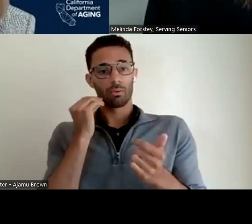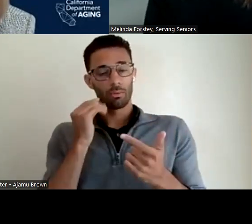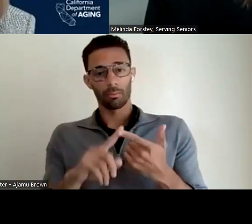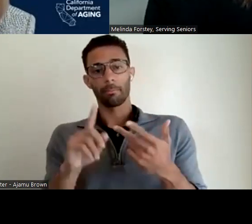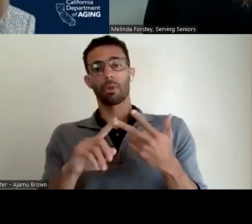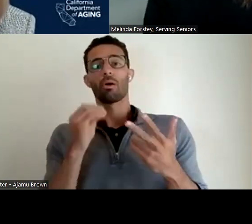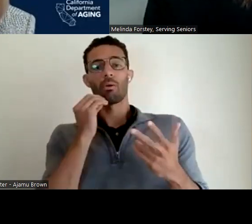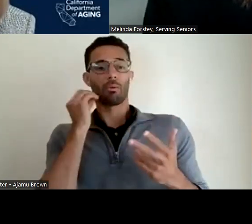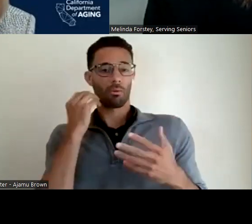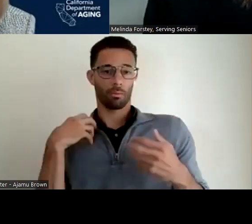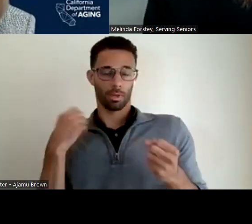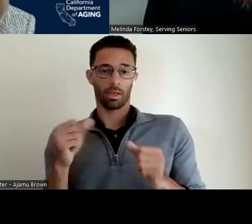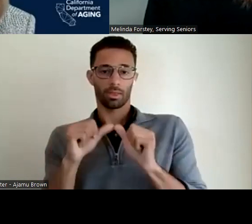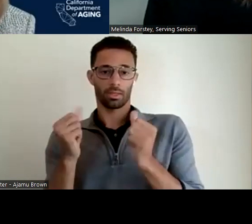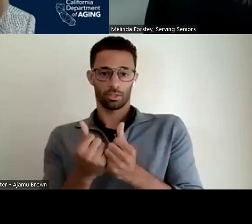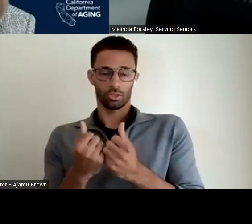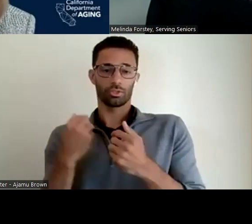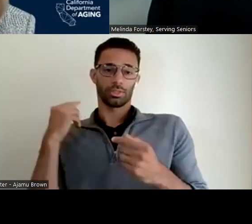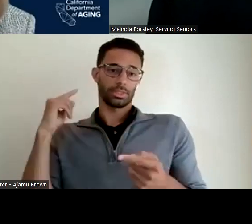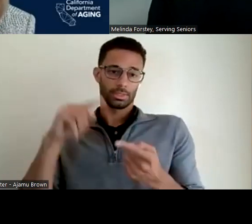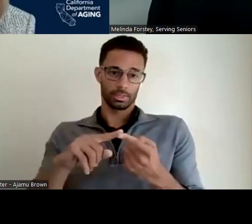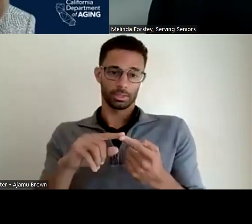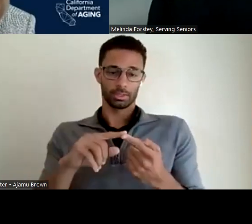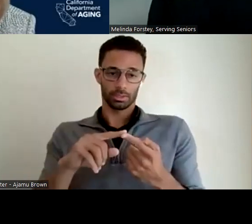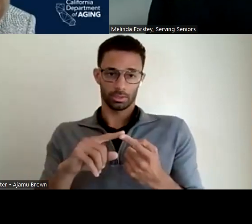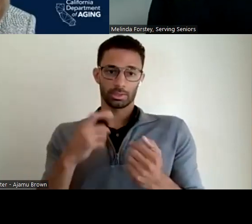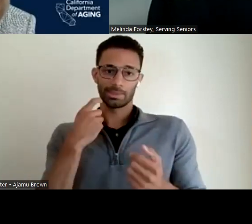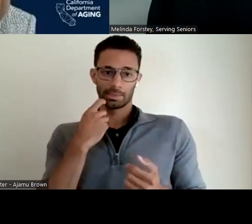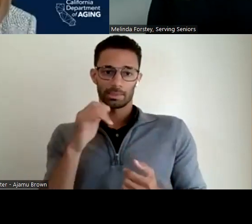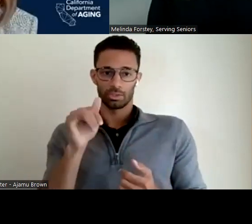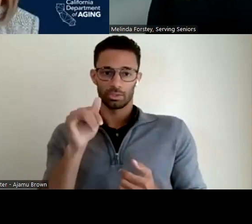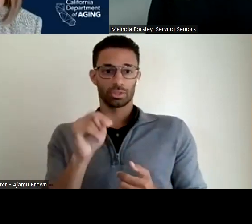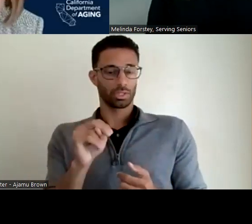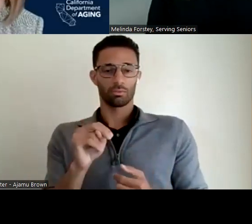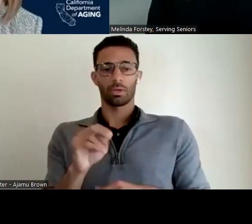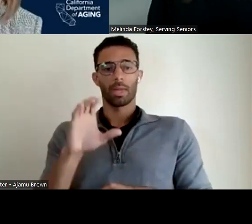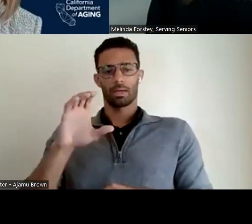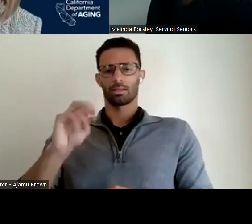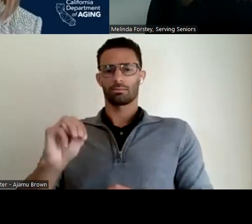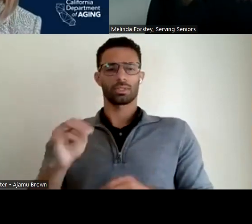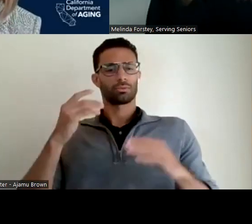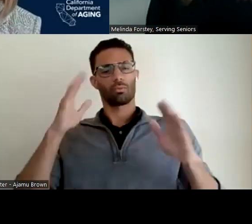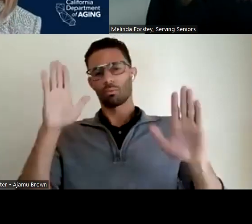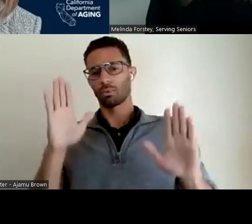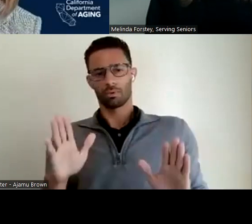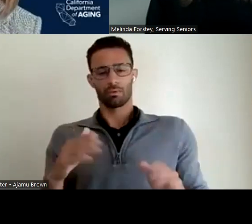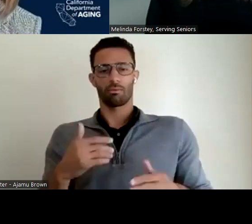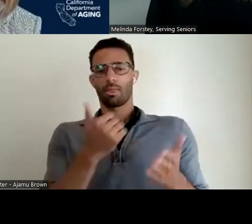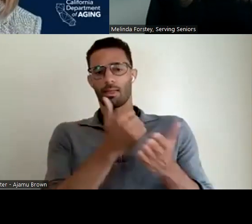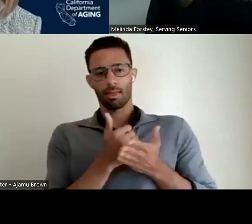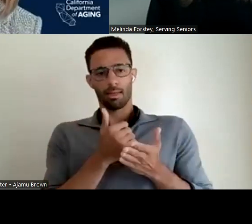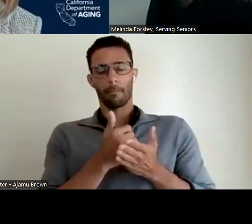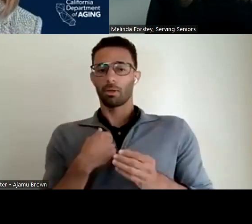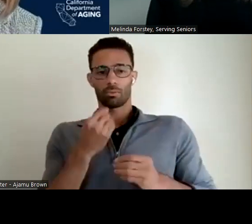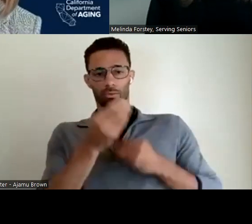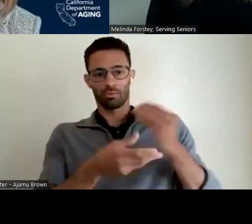until January. They had a social worker, case management, wonderful. Like they helped us. We gave them information. I ended